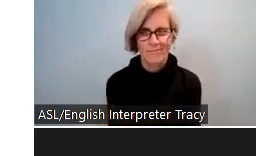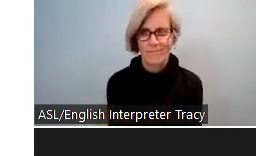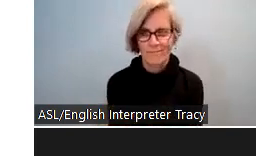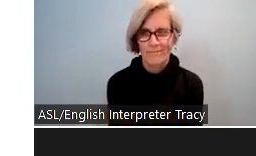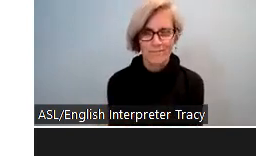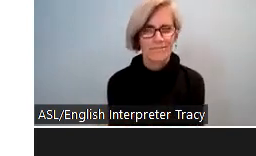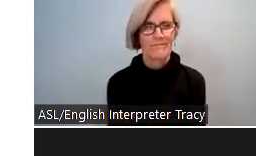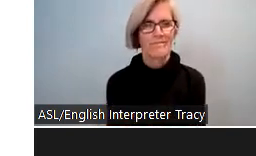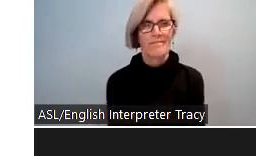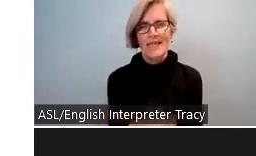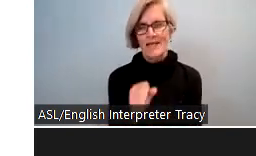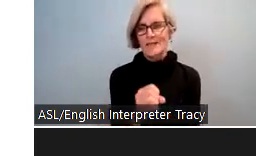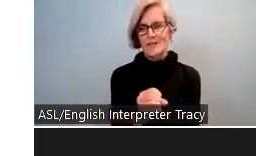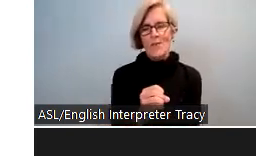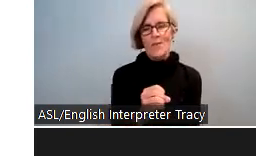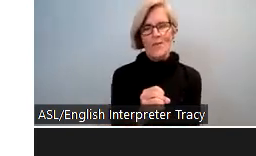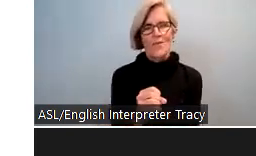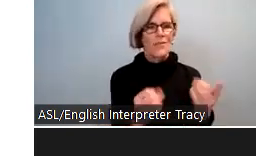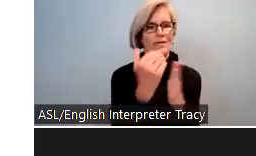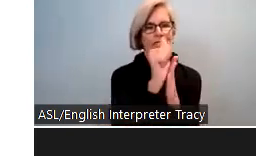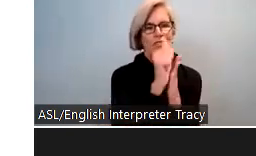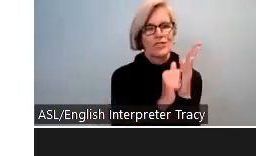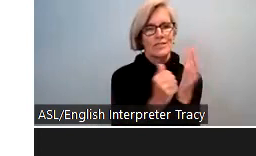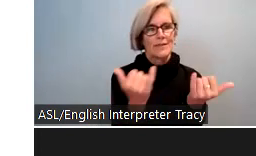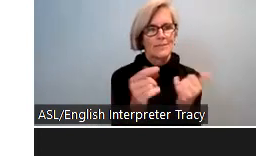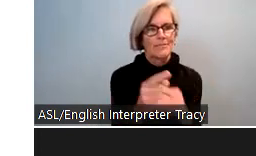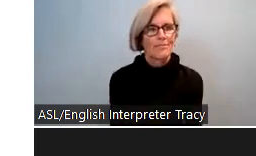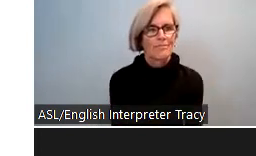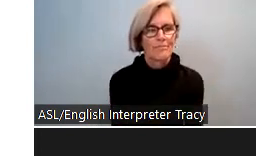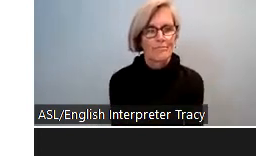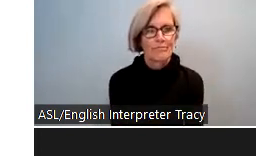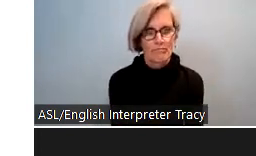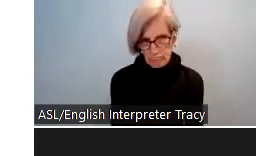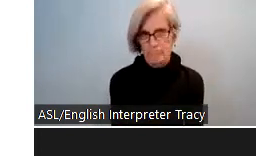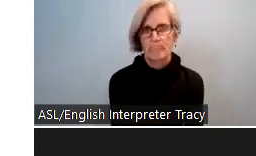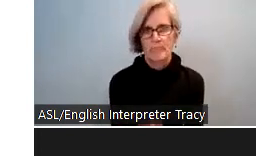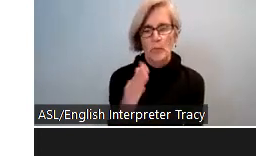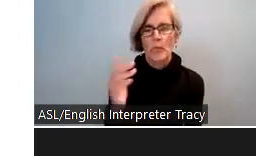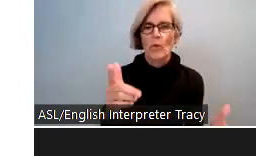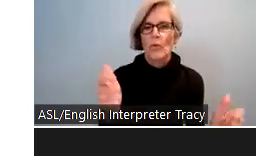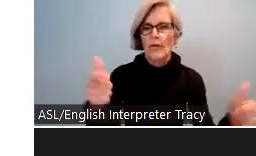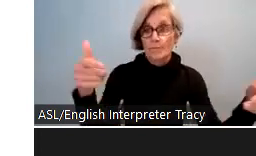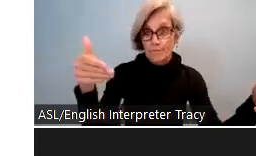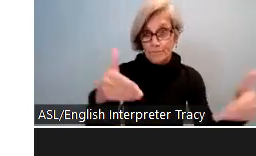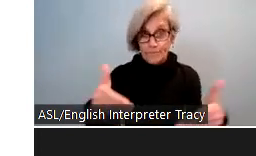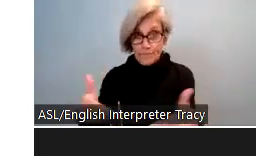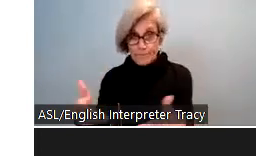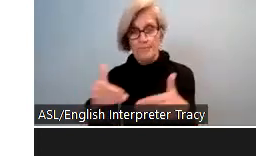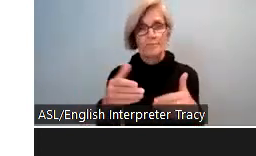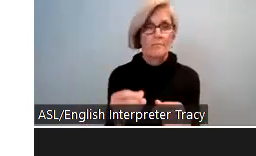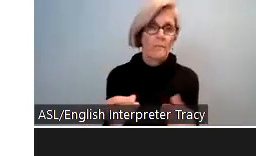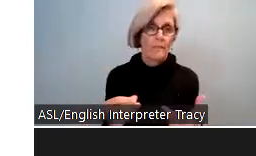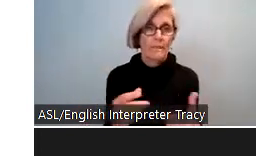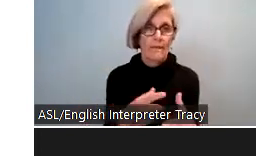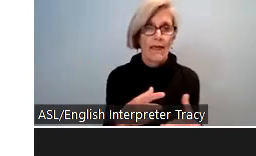So the agenda that we'll be looking at today, we're going to do a quick introductions and continue a little bit of the welcome that we're started